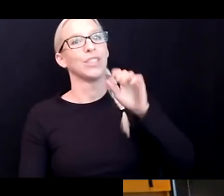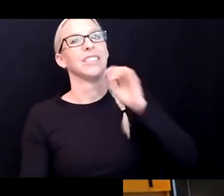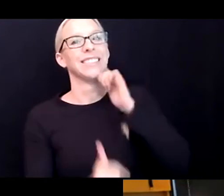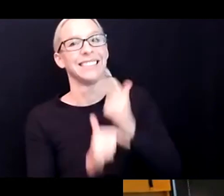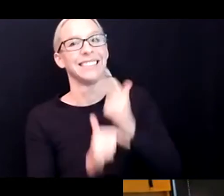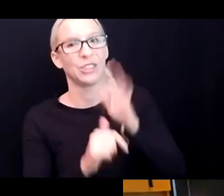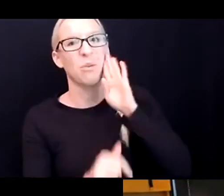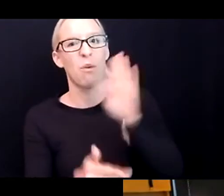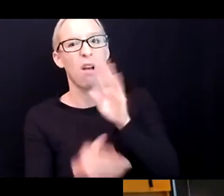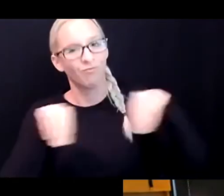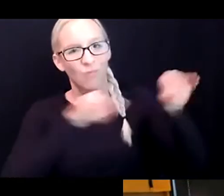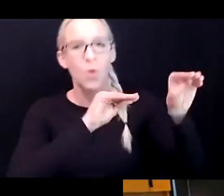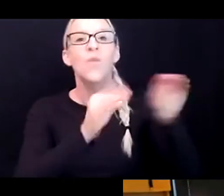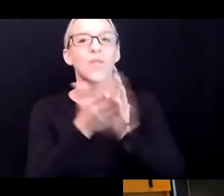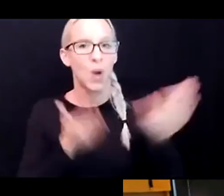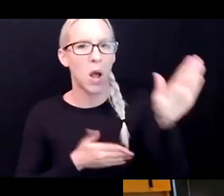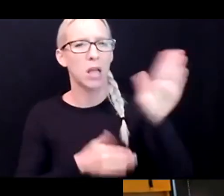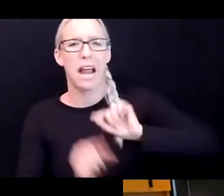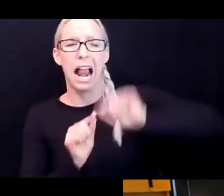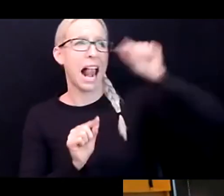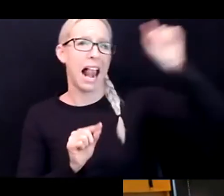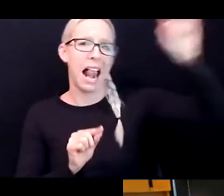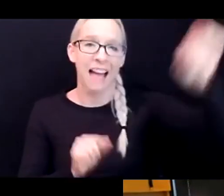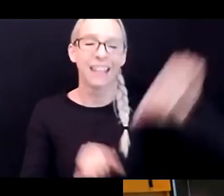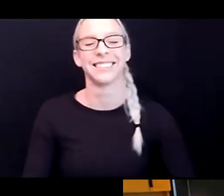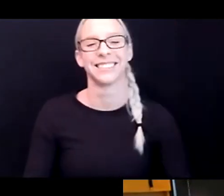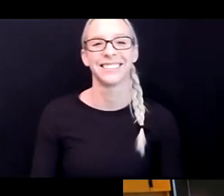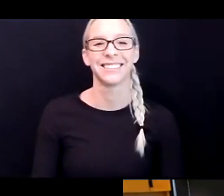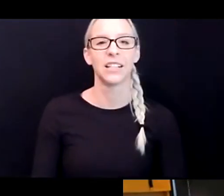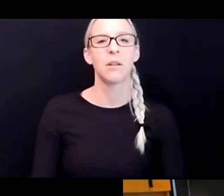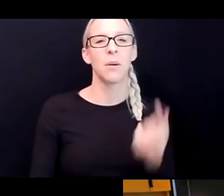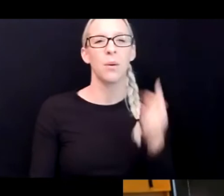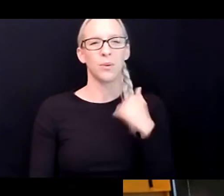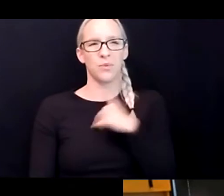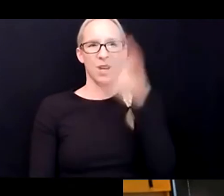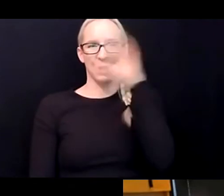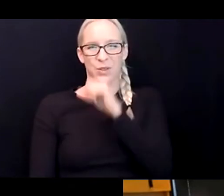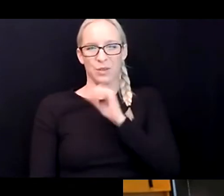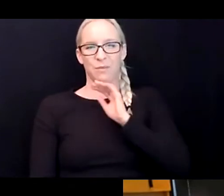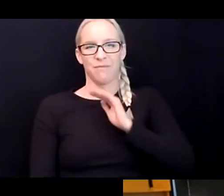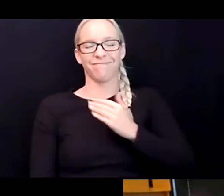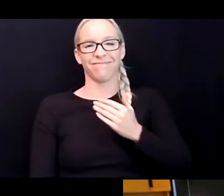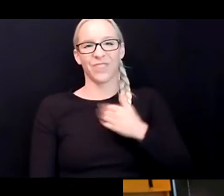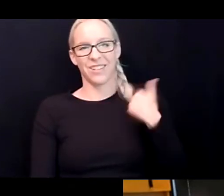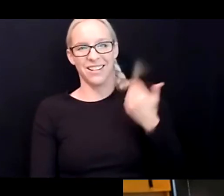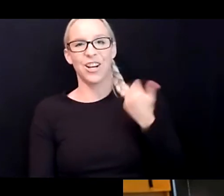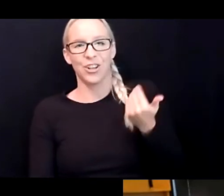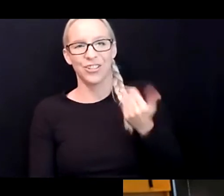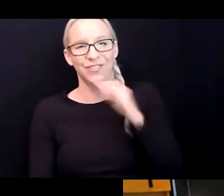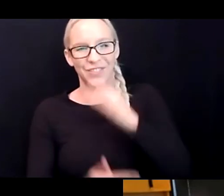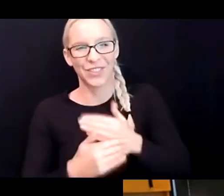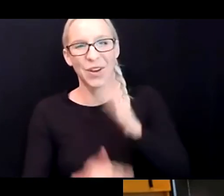away, to make her way. We assumed she'd stay closer, so we did that in partnership with the